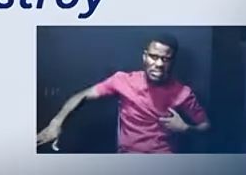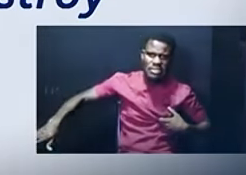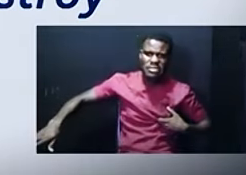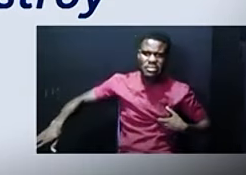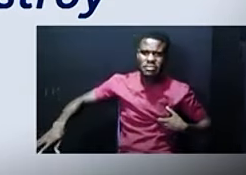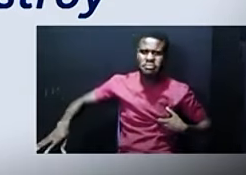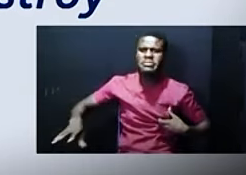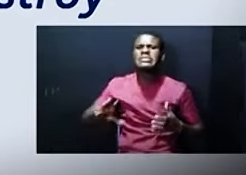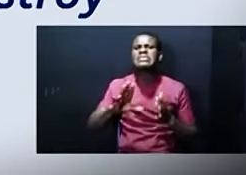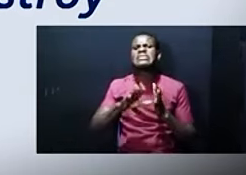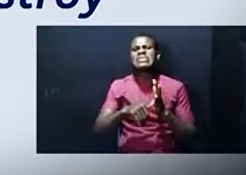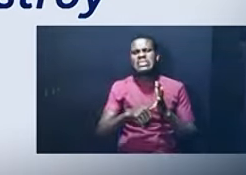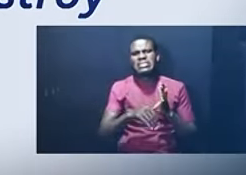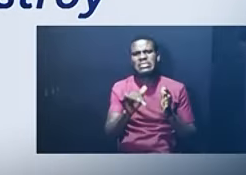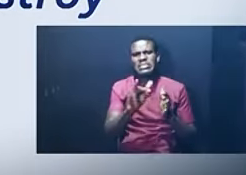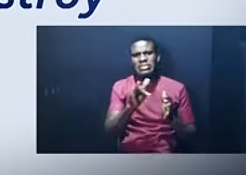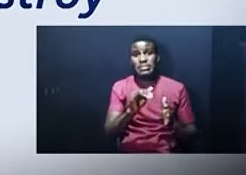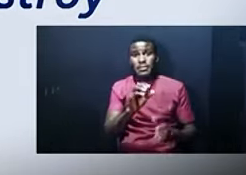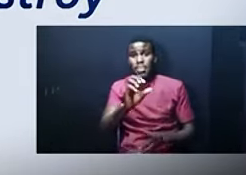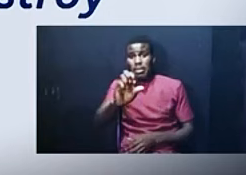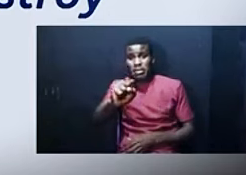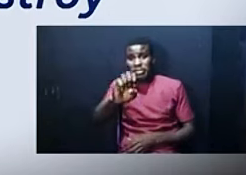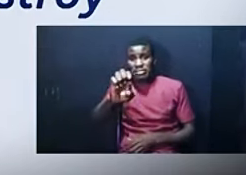Now, get rid of the